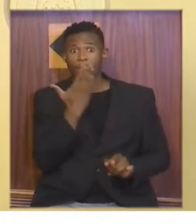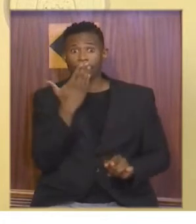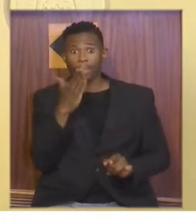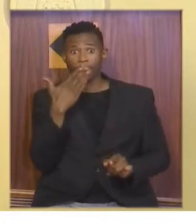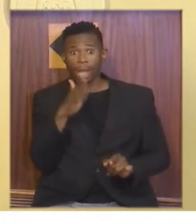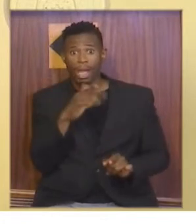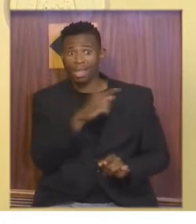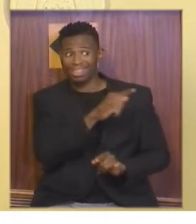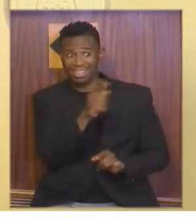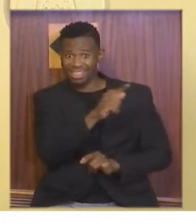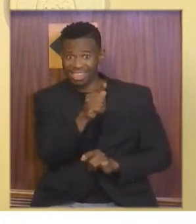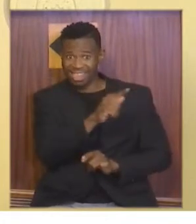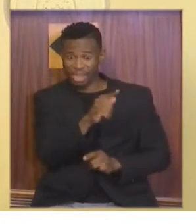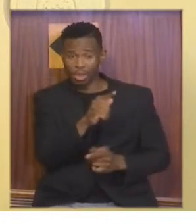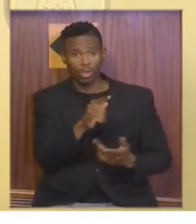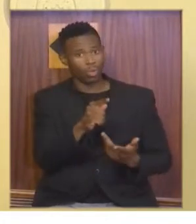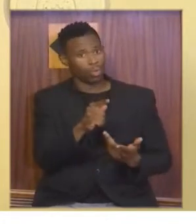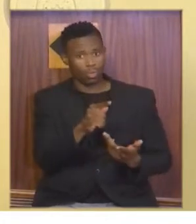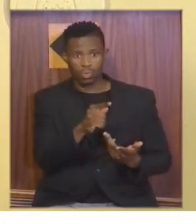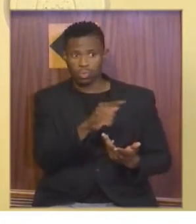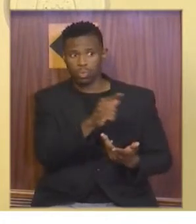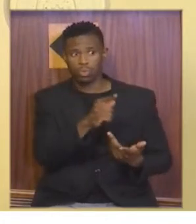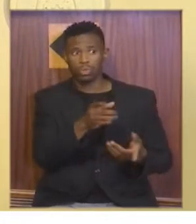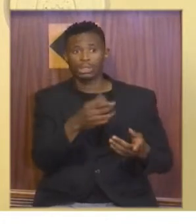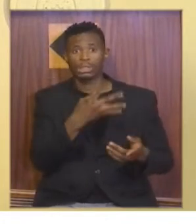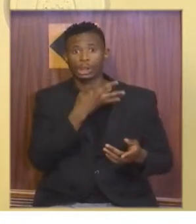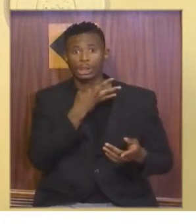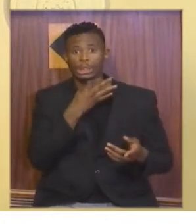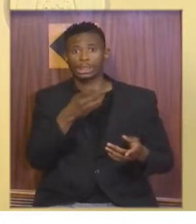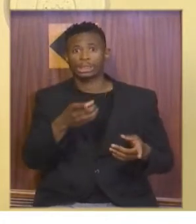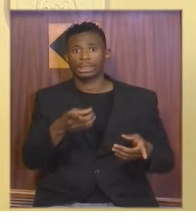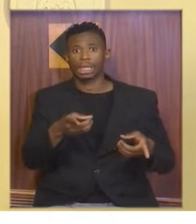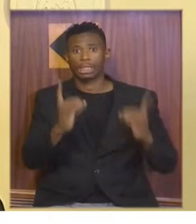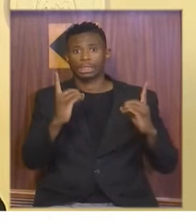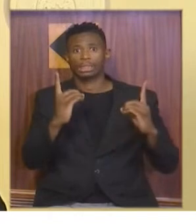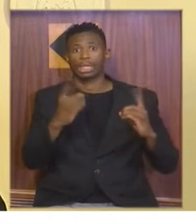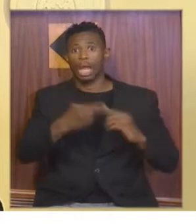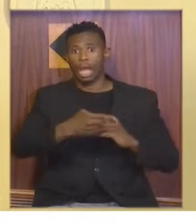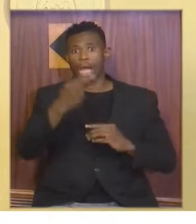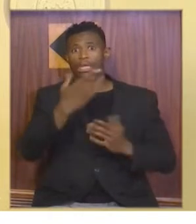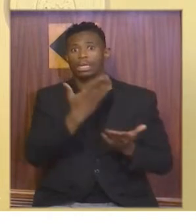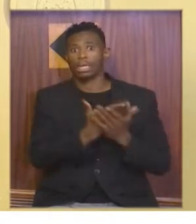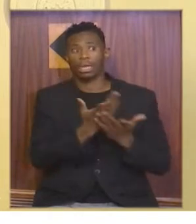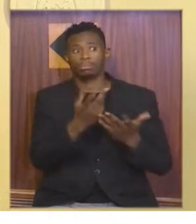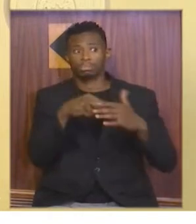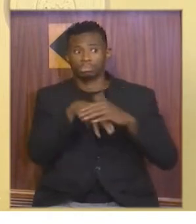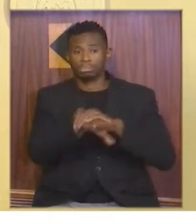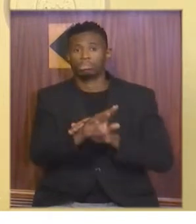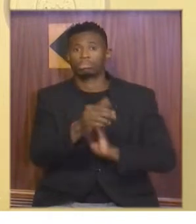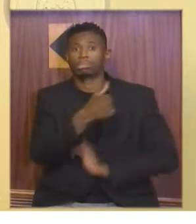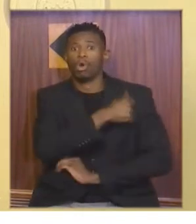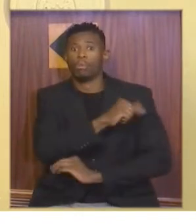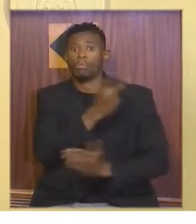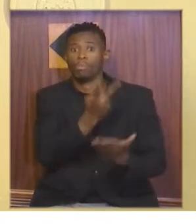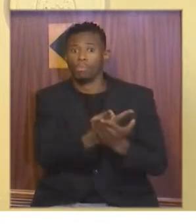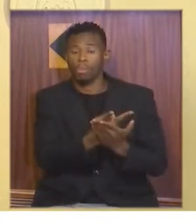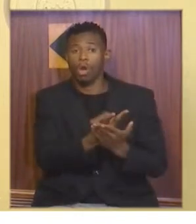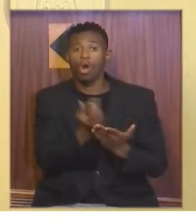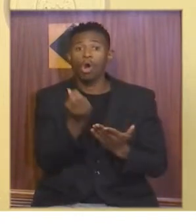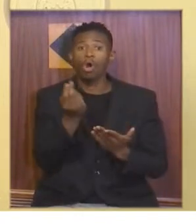higher chance of being hospitalized or even dying from COVID-19.